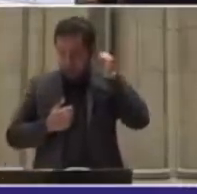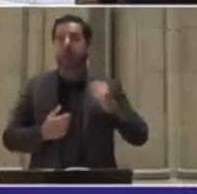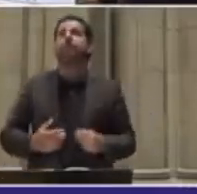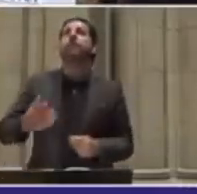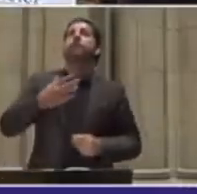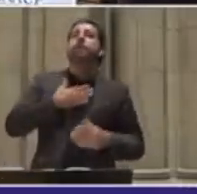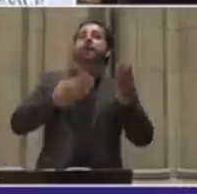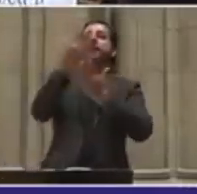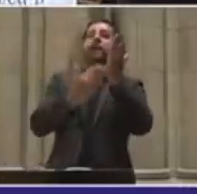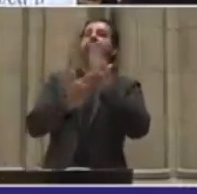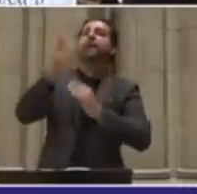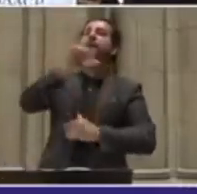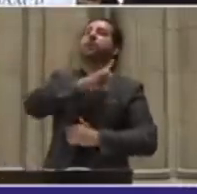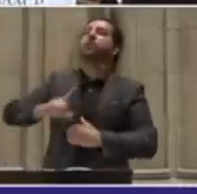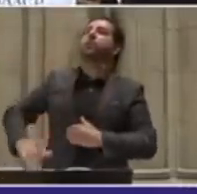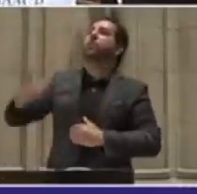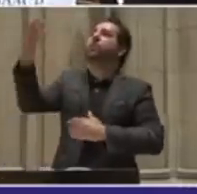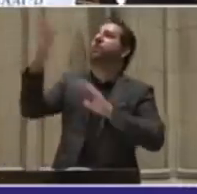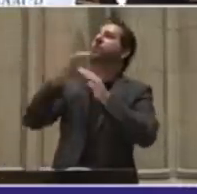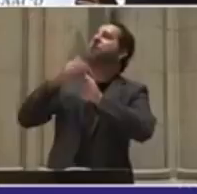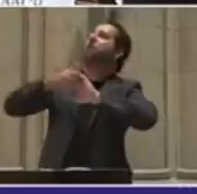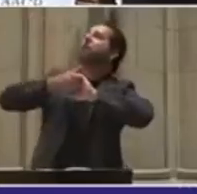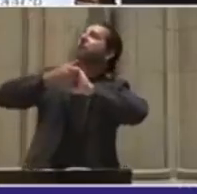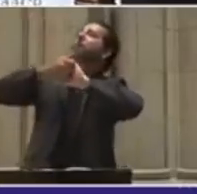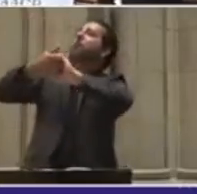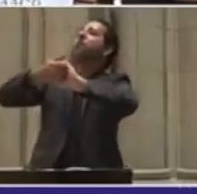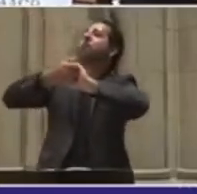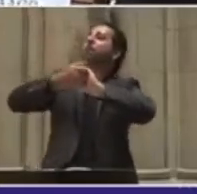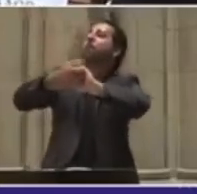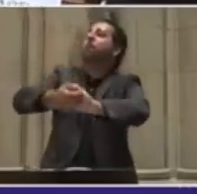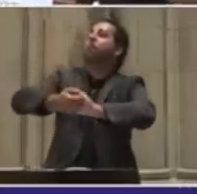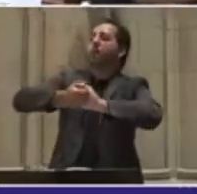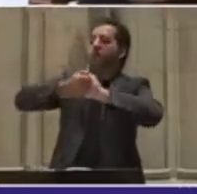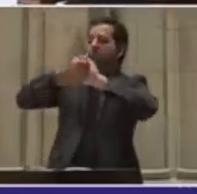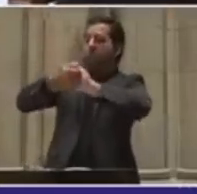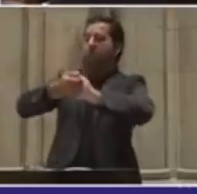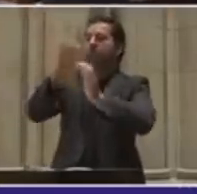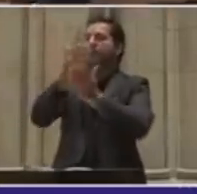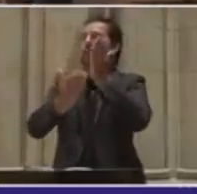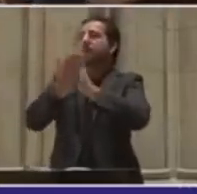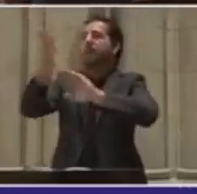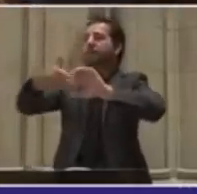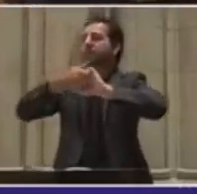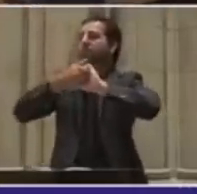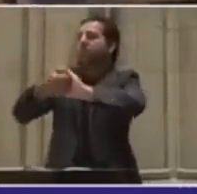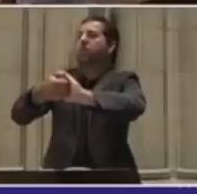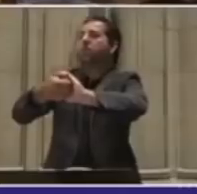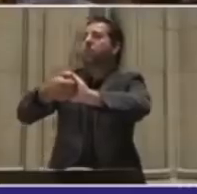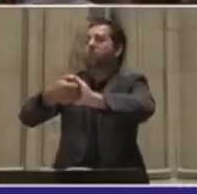Hold my hand, Lord, hold my hand.